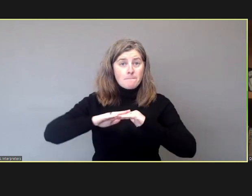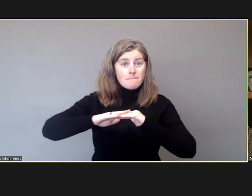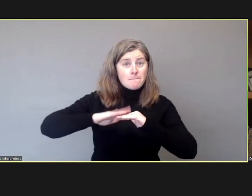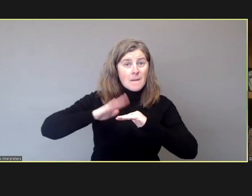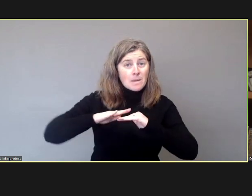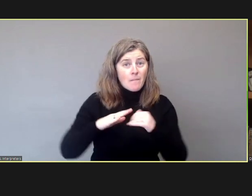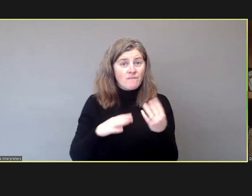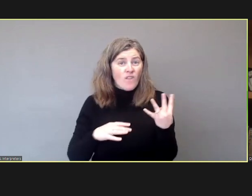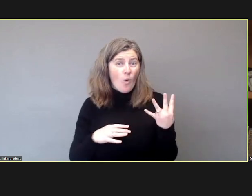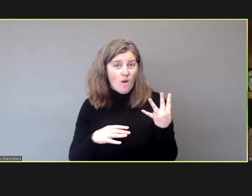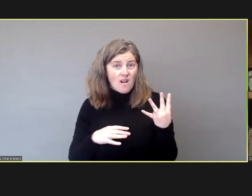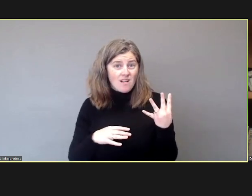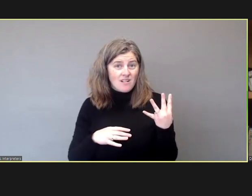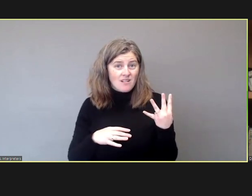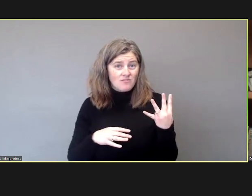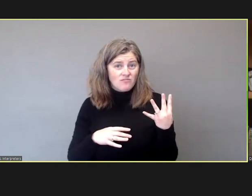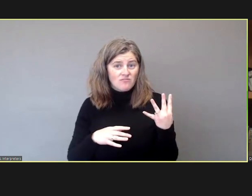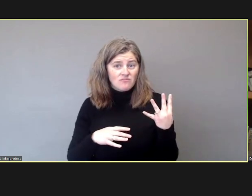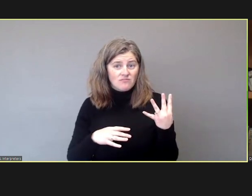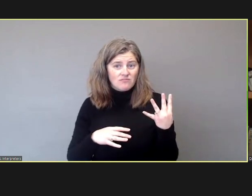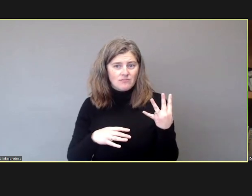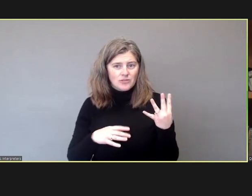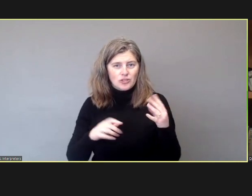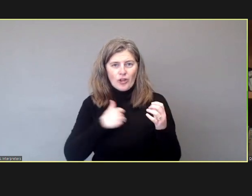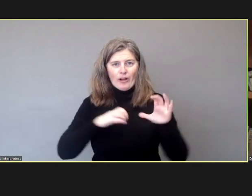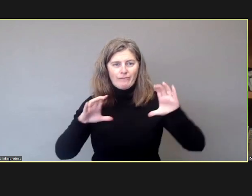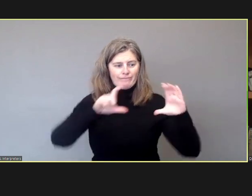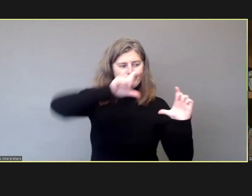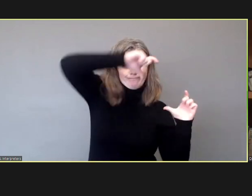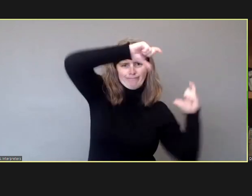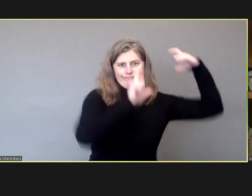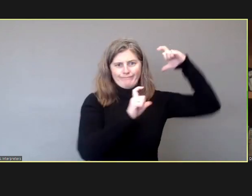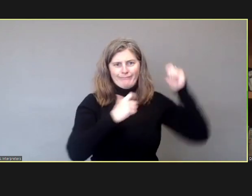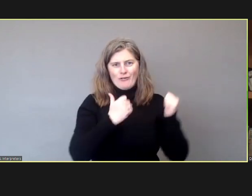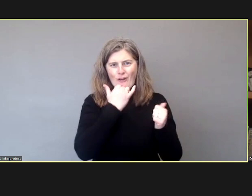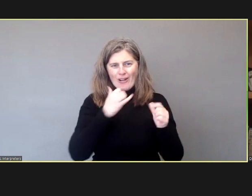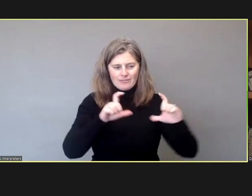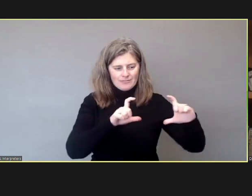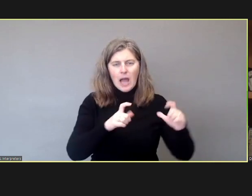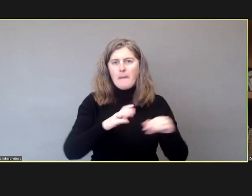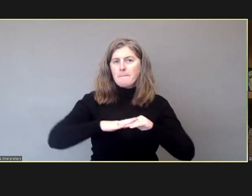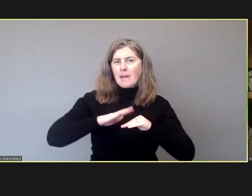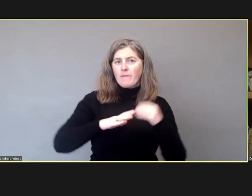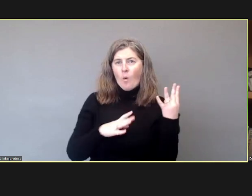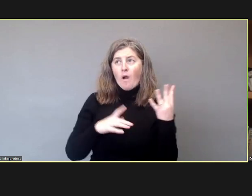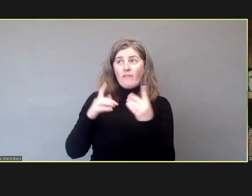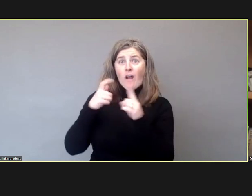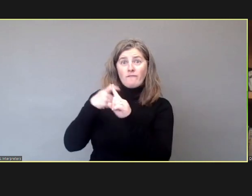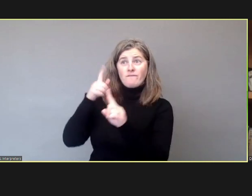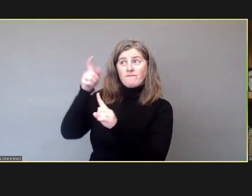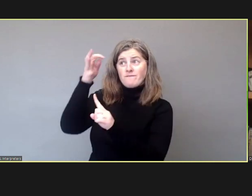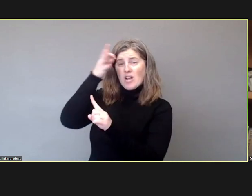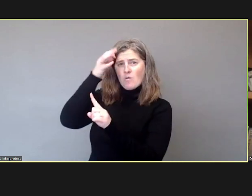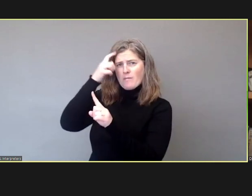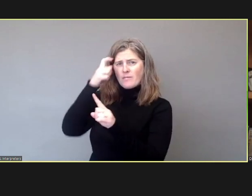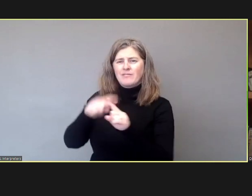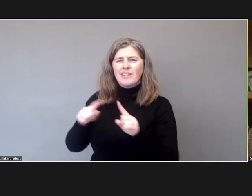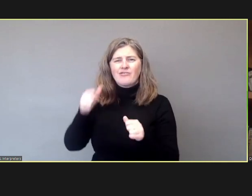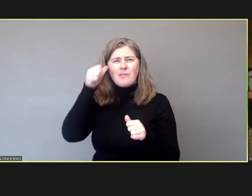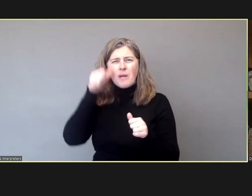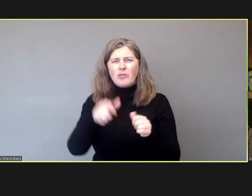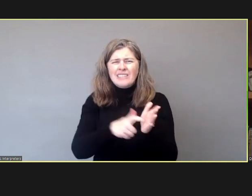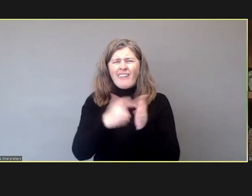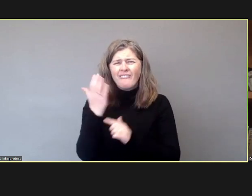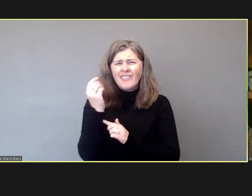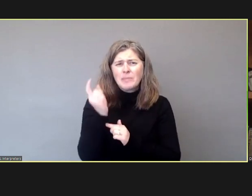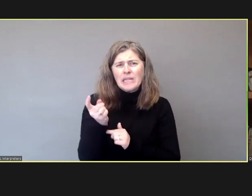4, which you can get, a minimum of 4, which you can get from the federal government. Remember, they only take 15 minutes as